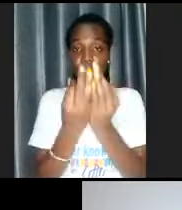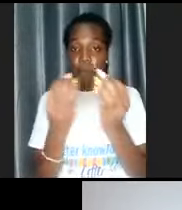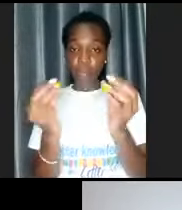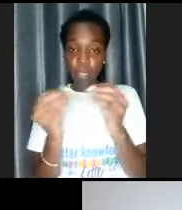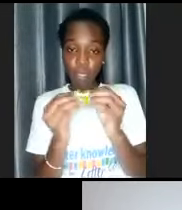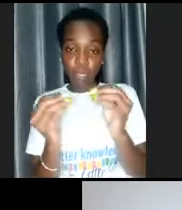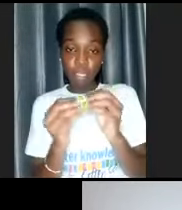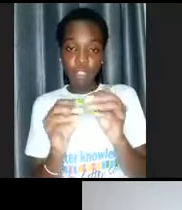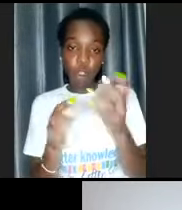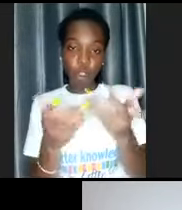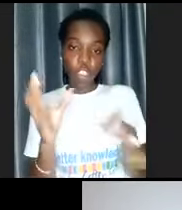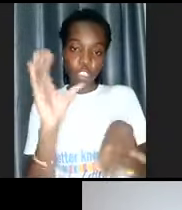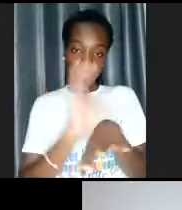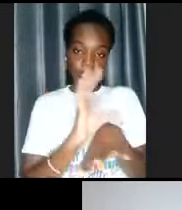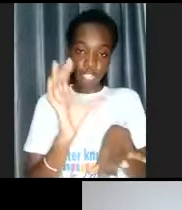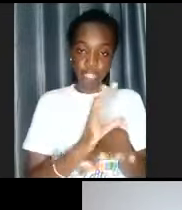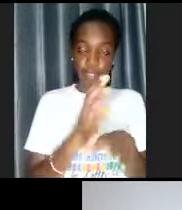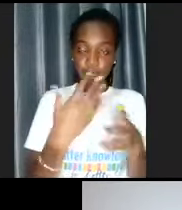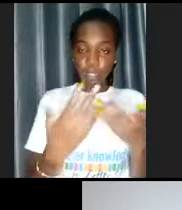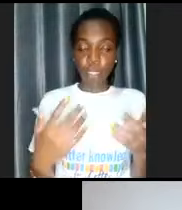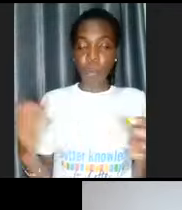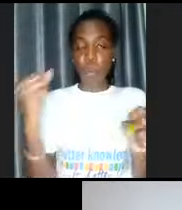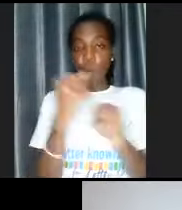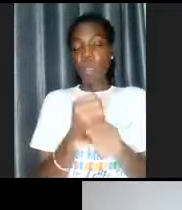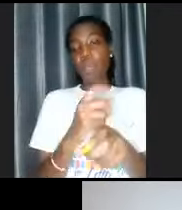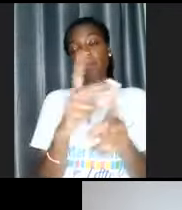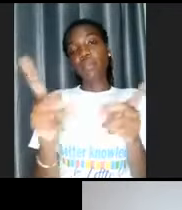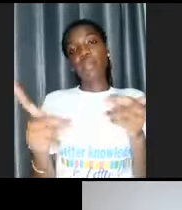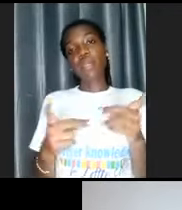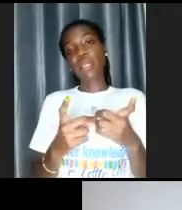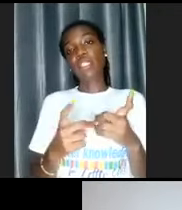church conversations or in the workplace, you'll